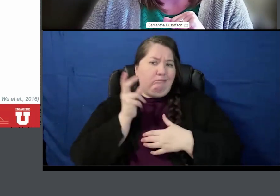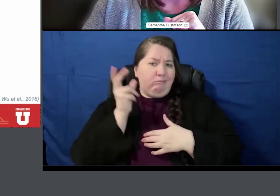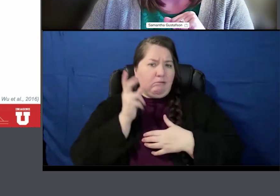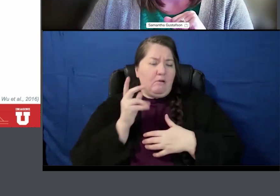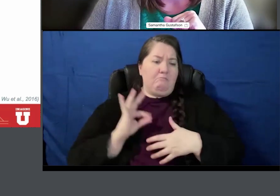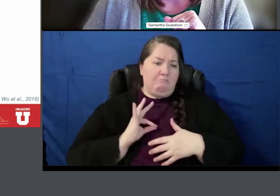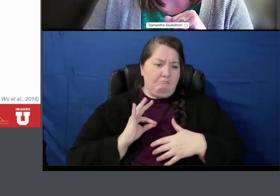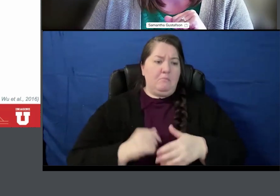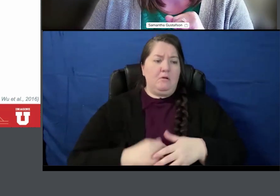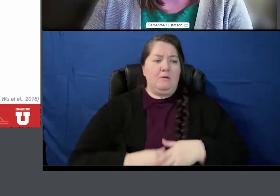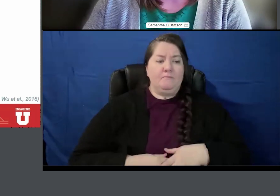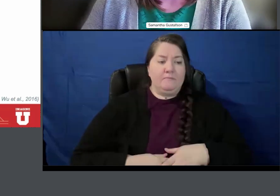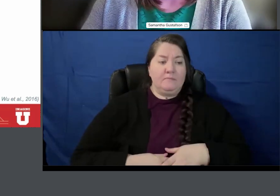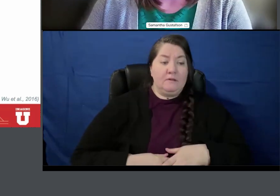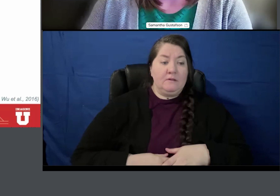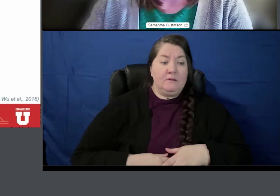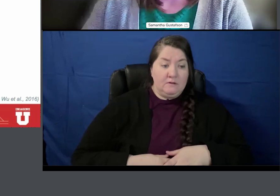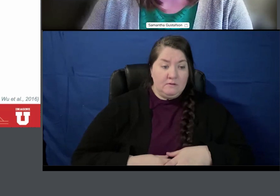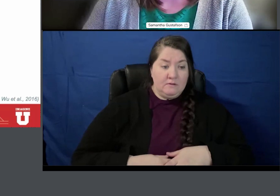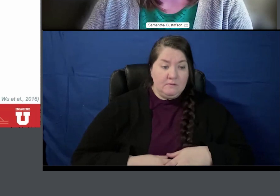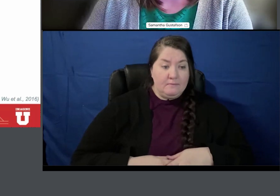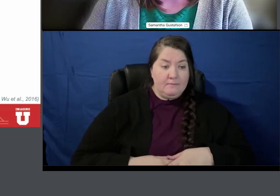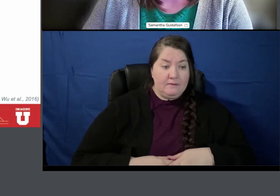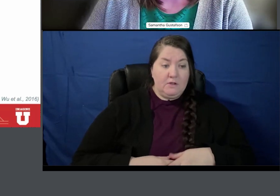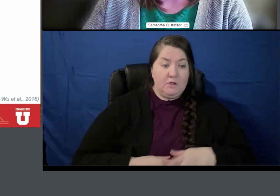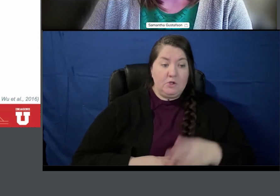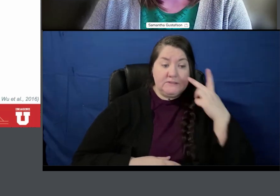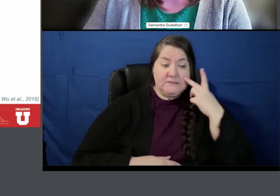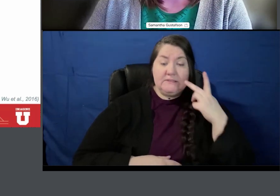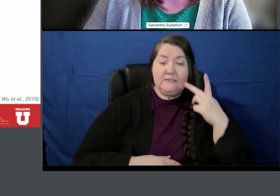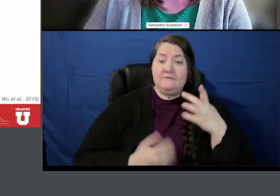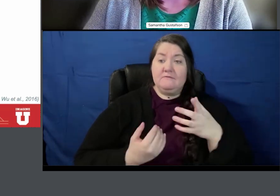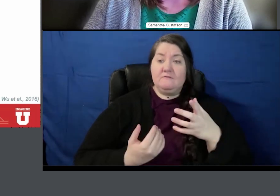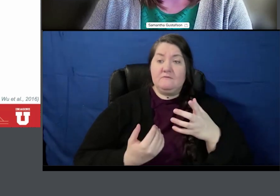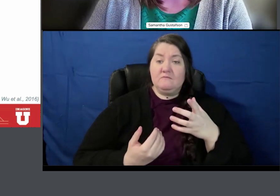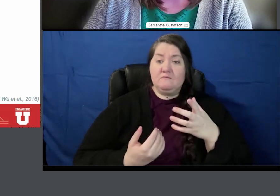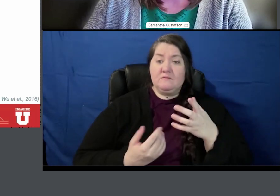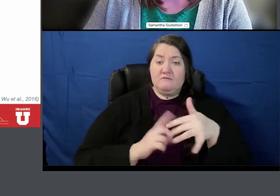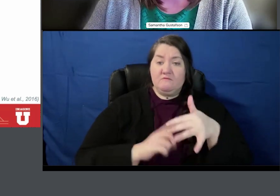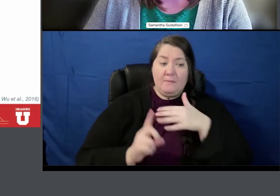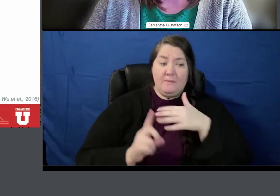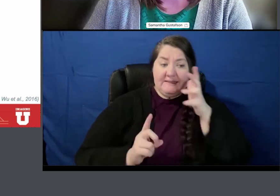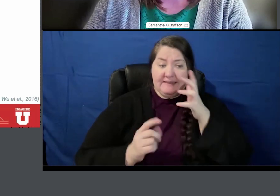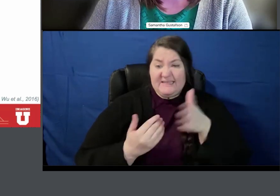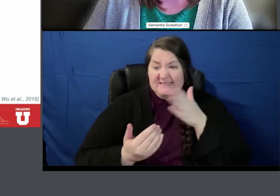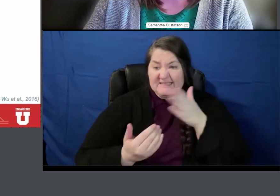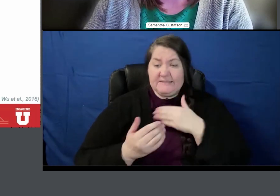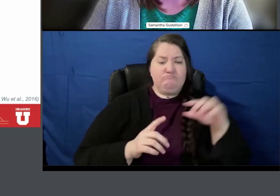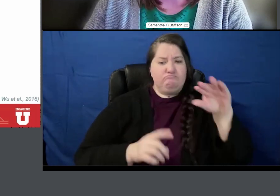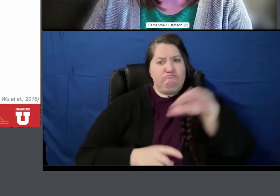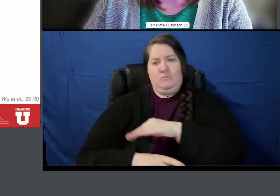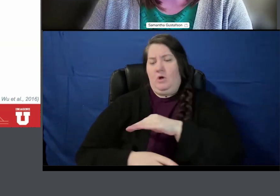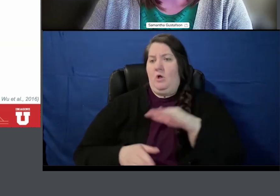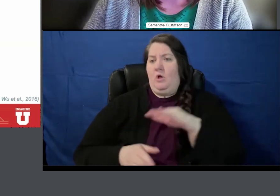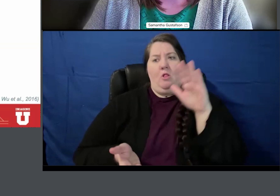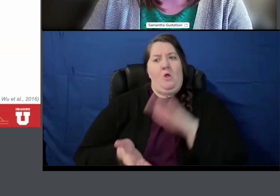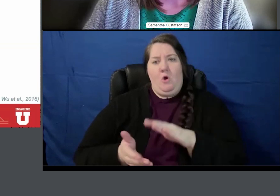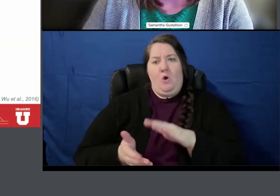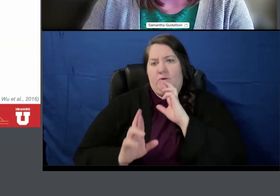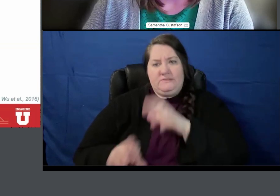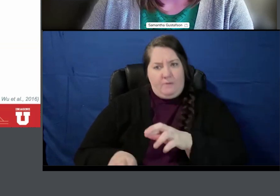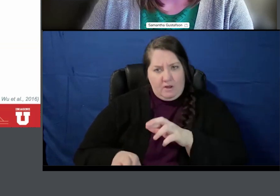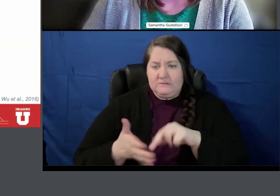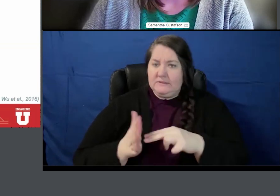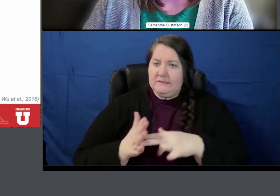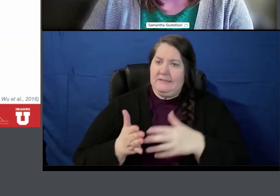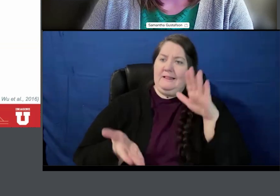right. And you can see that as the environment is really easy, we have really low response times, meaning less effort.